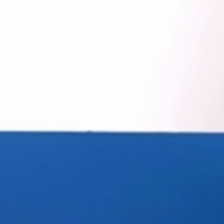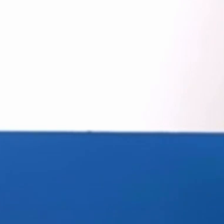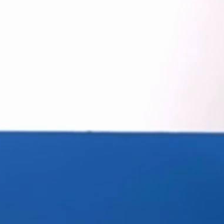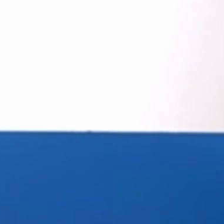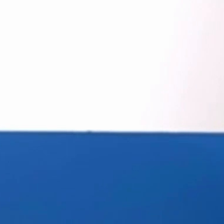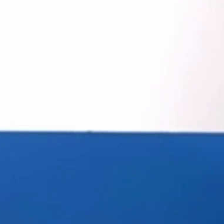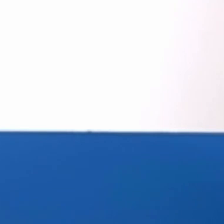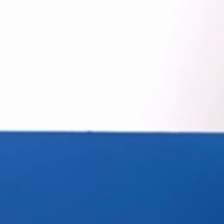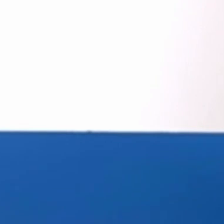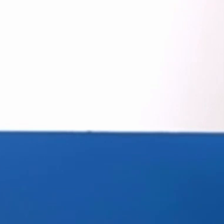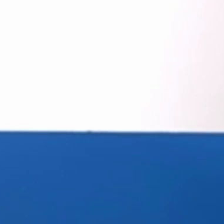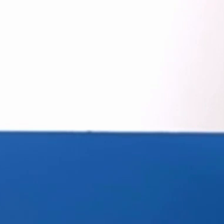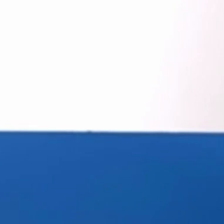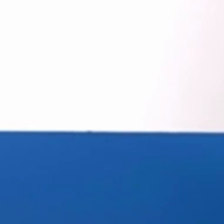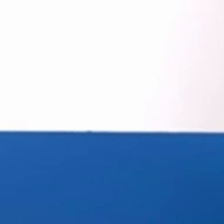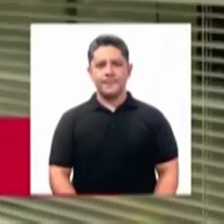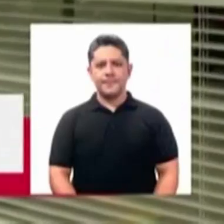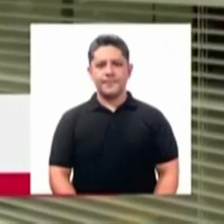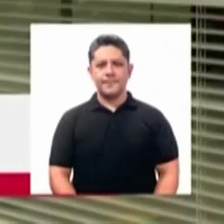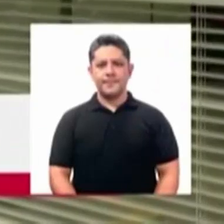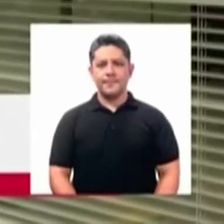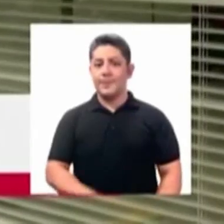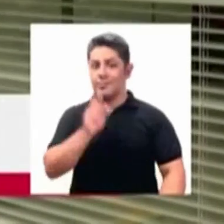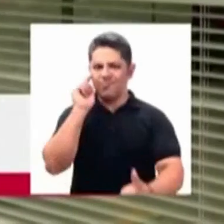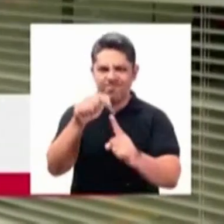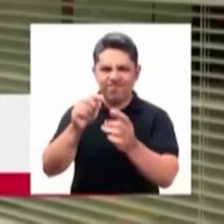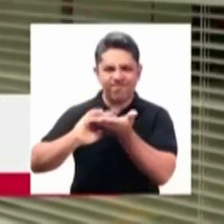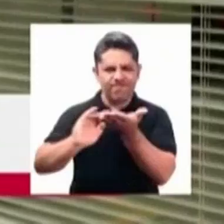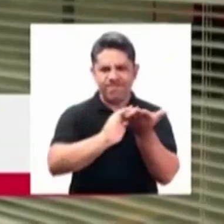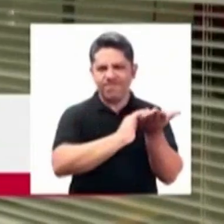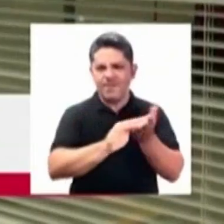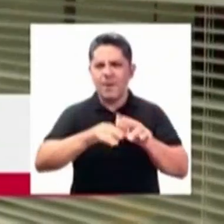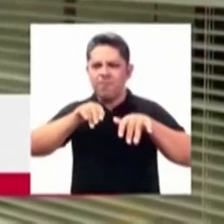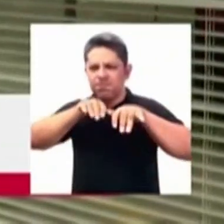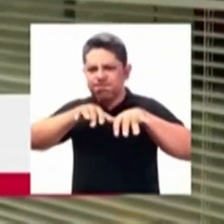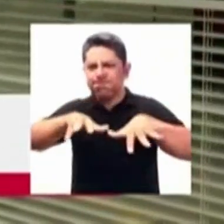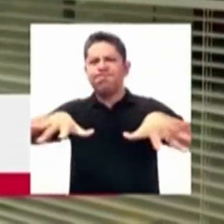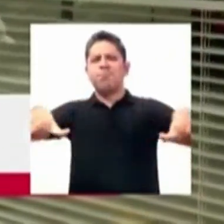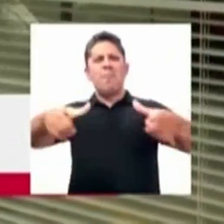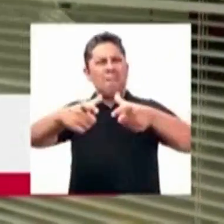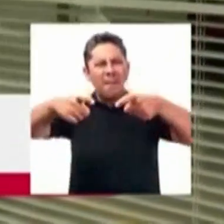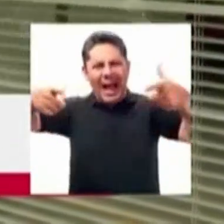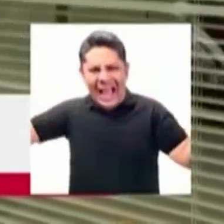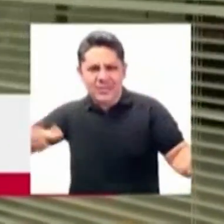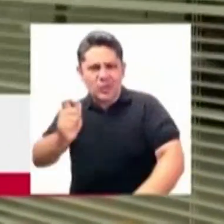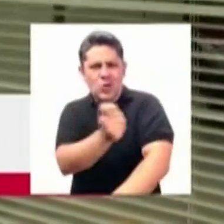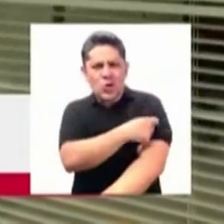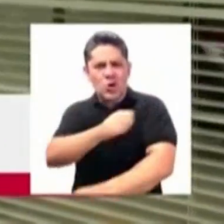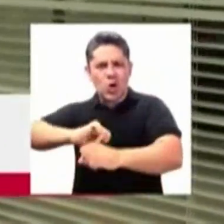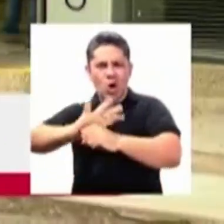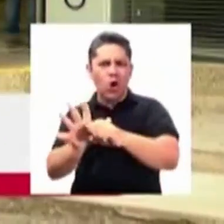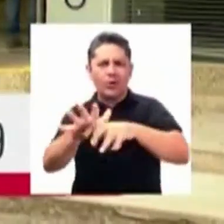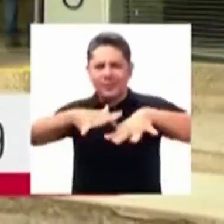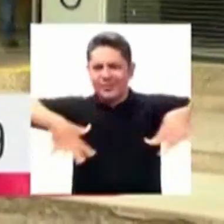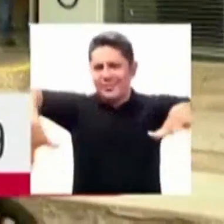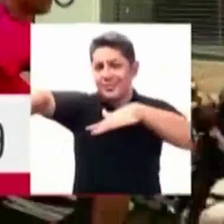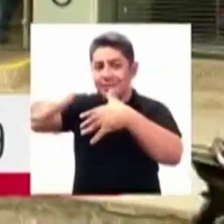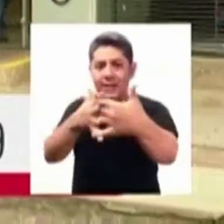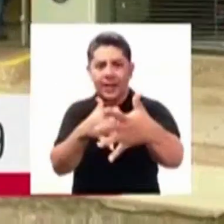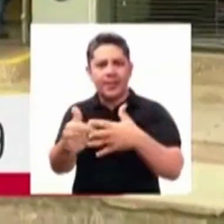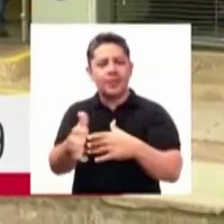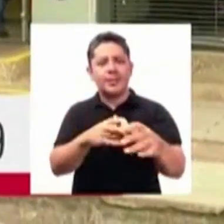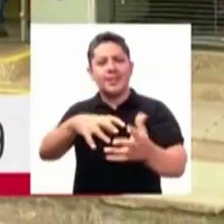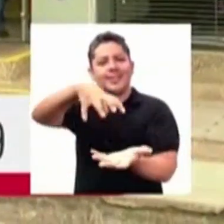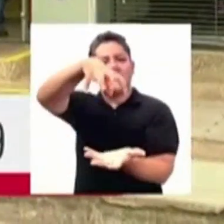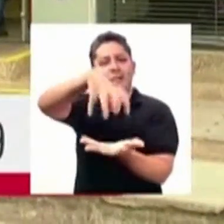virus. With the purpose of improving the vaccination coverage against COVID-19 in the department,